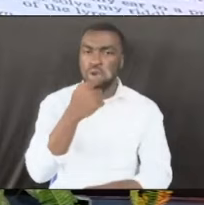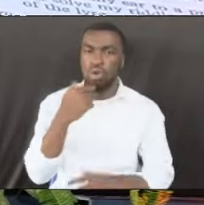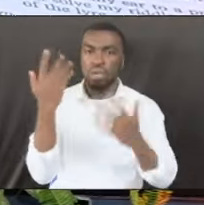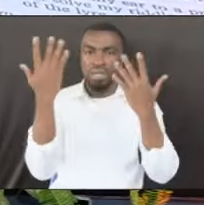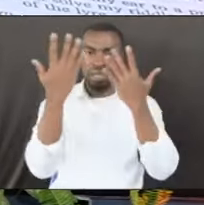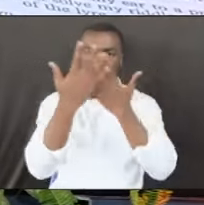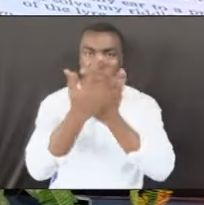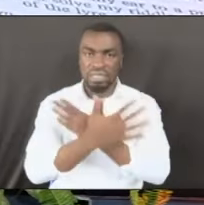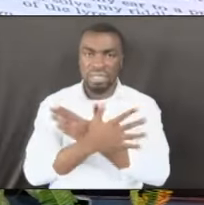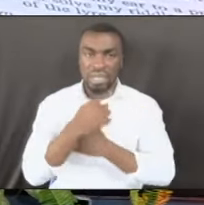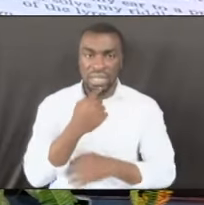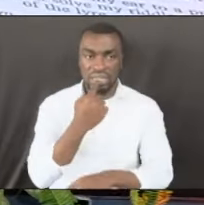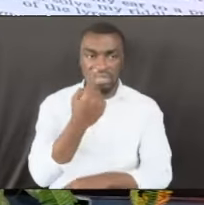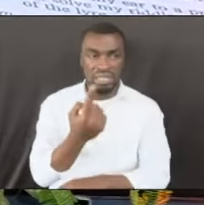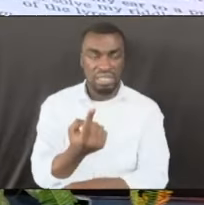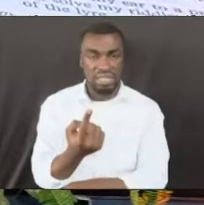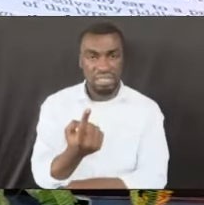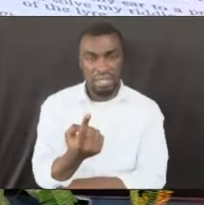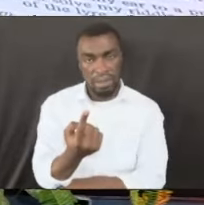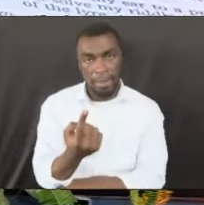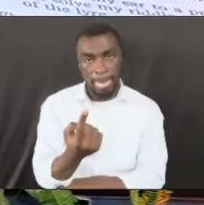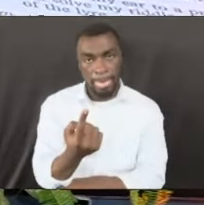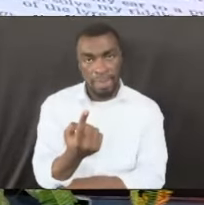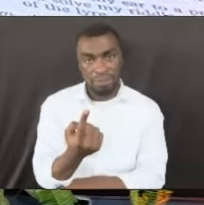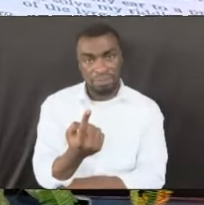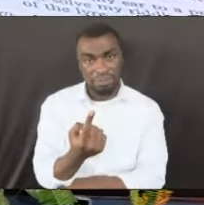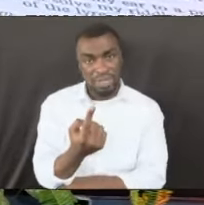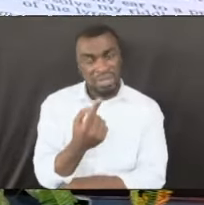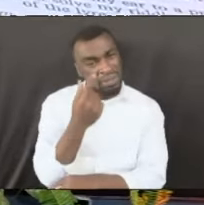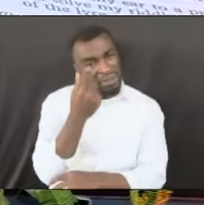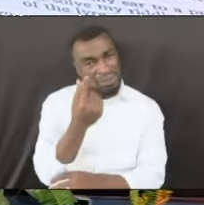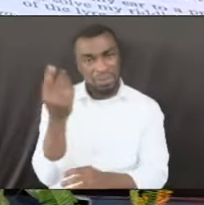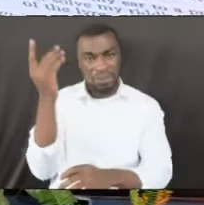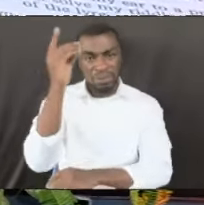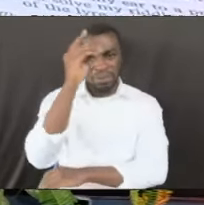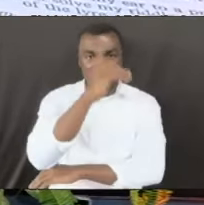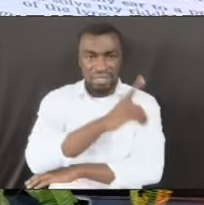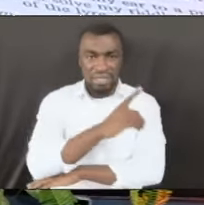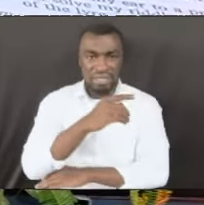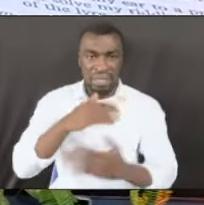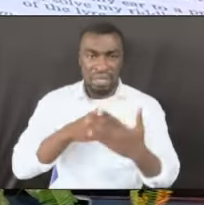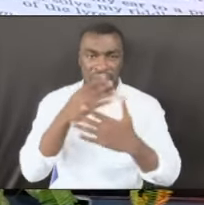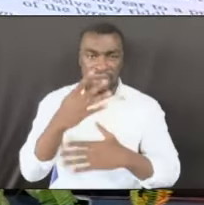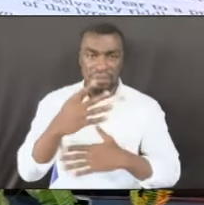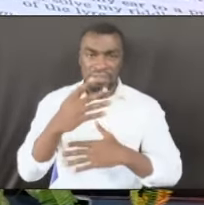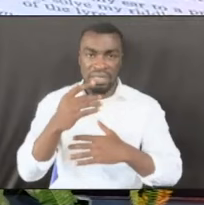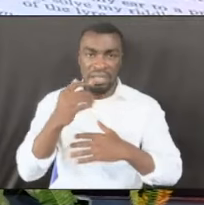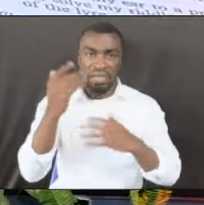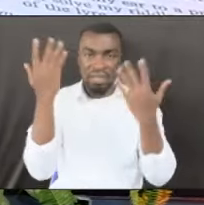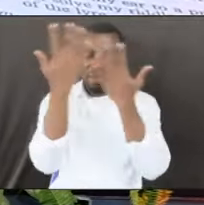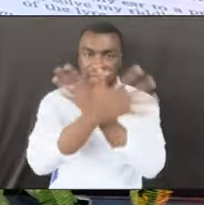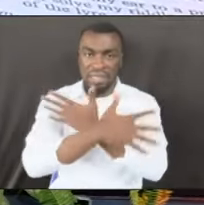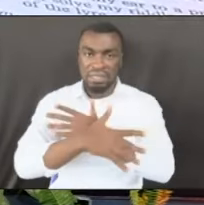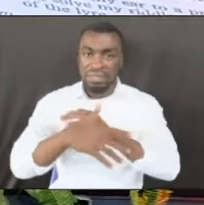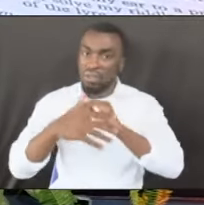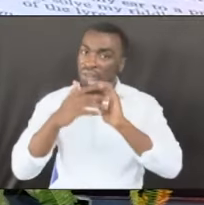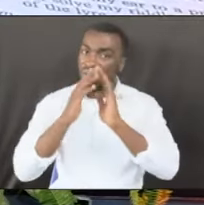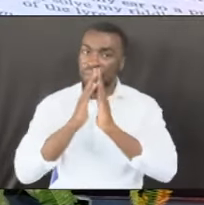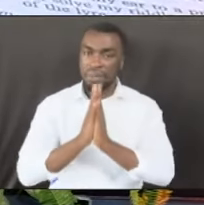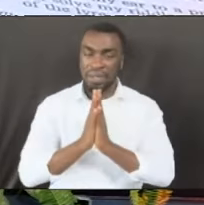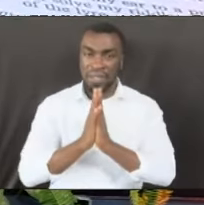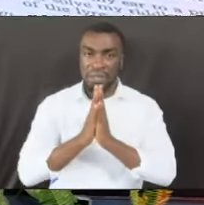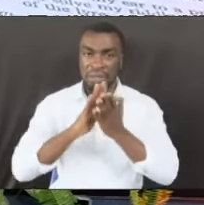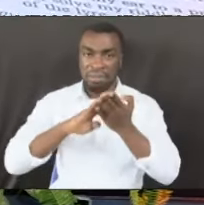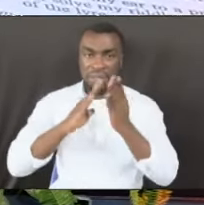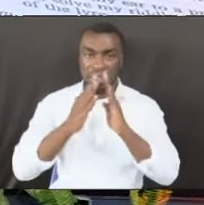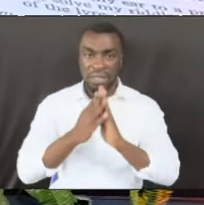And she tells me, few days after the night of prayer, she became ill. And when